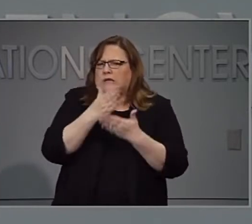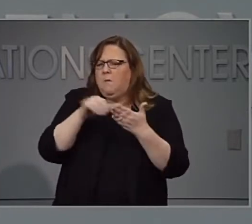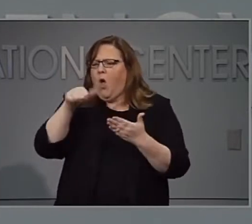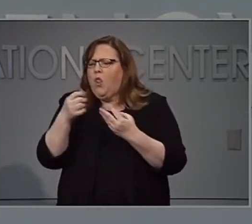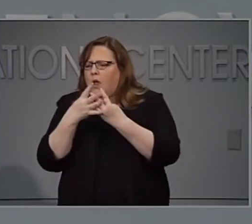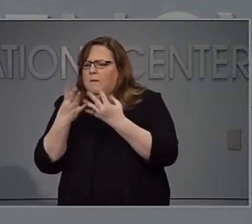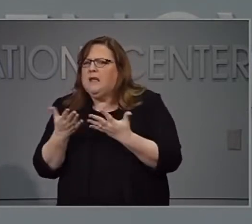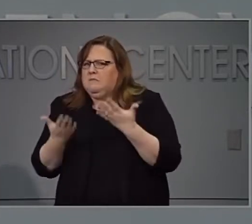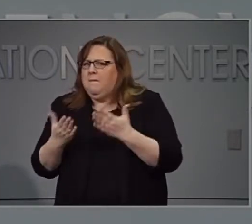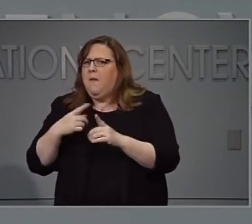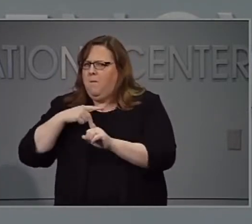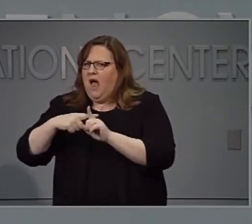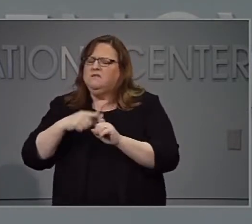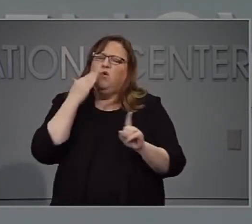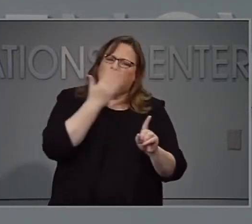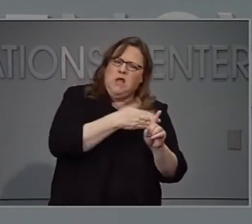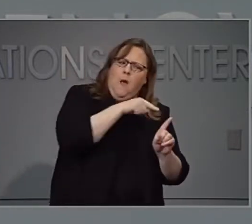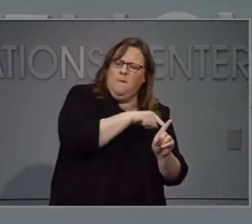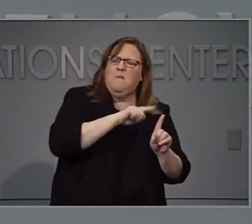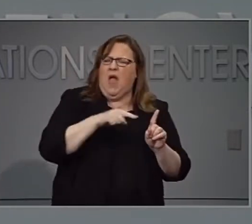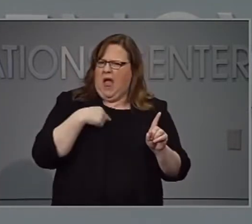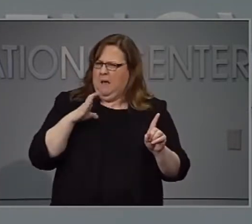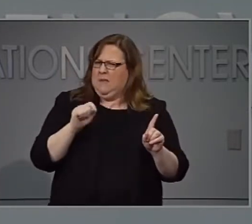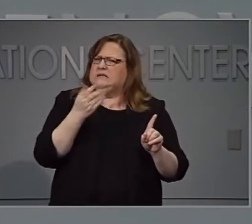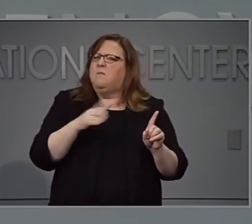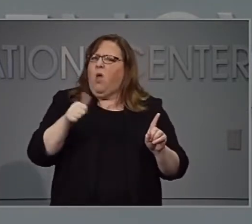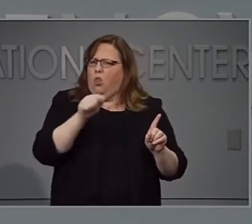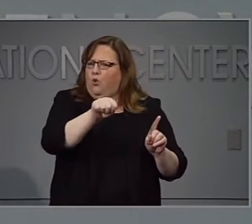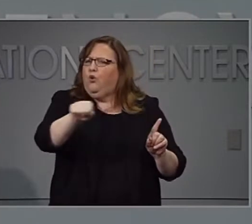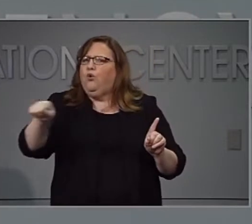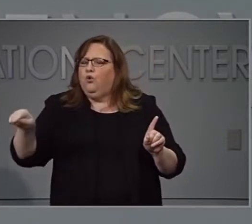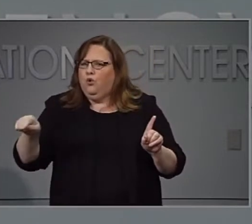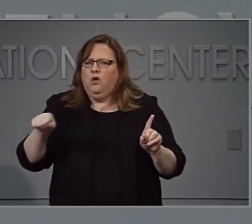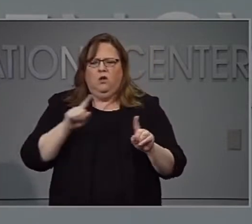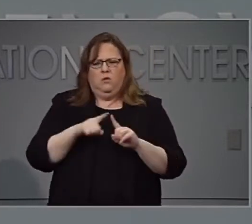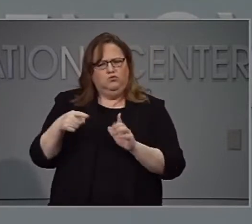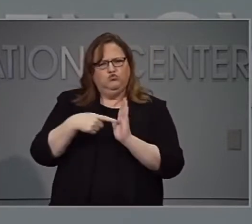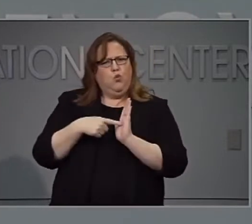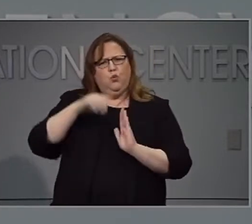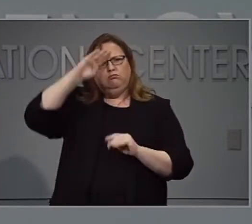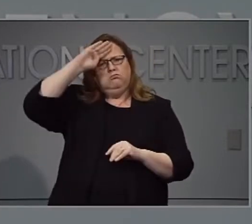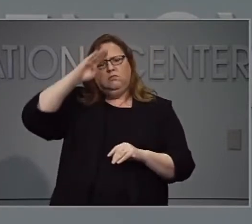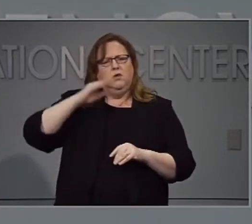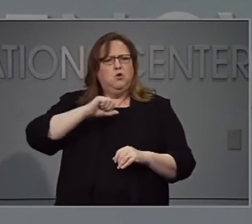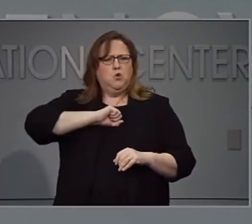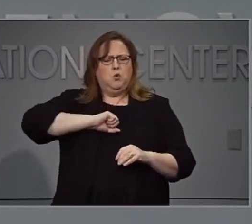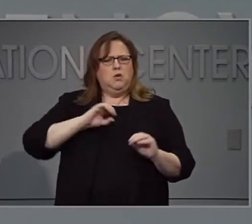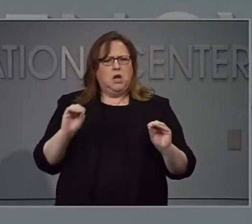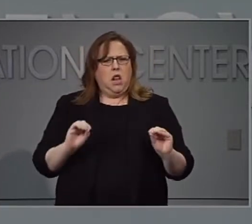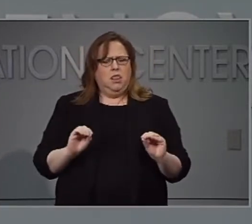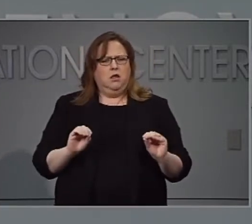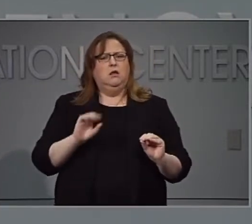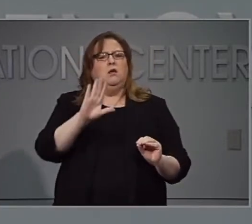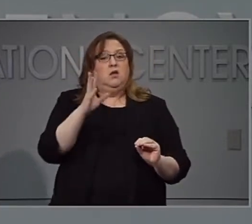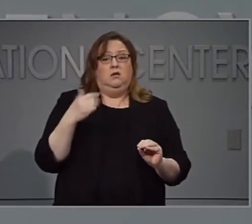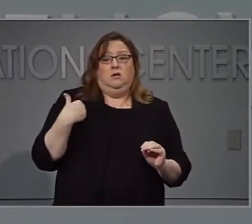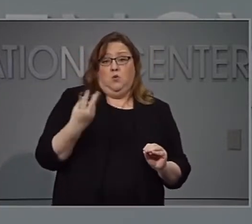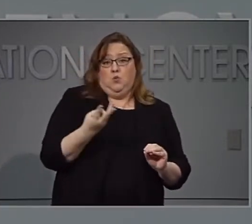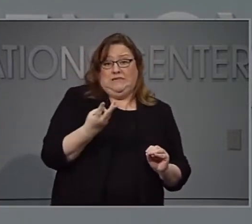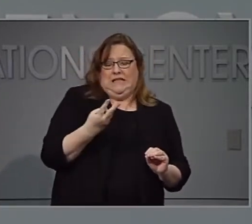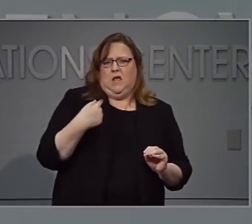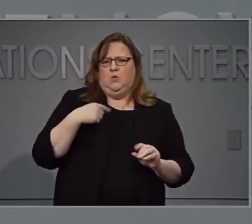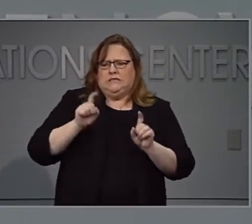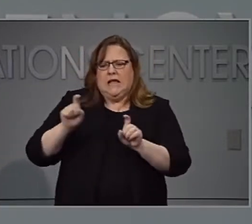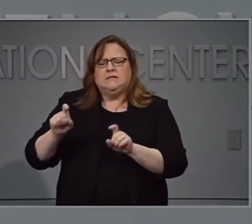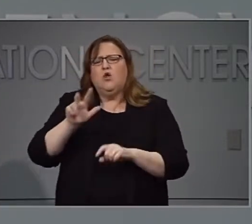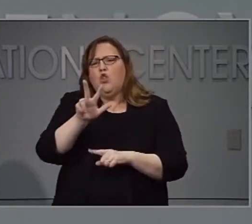any symptoms of COVID-19. Test swabs were taken Wednesday from around 300 offenders who were viewed most likely as